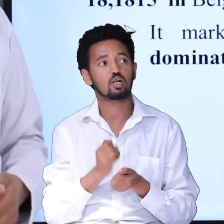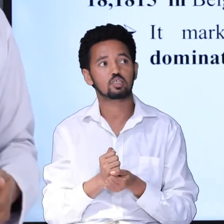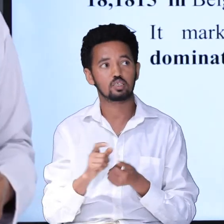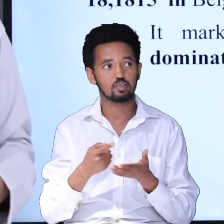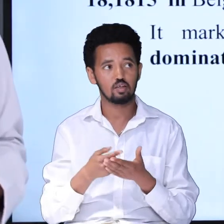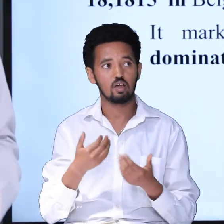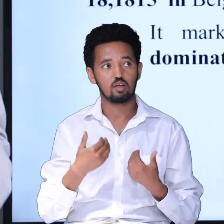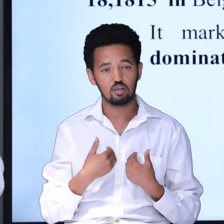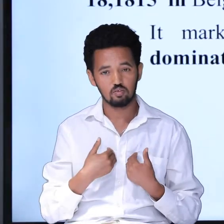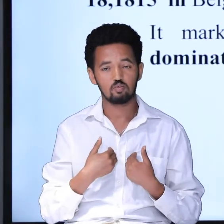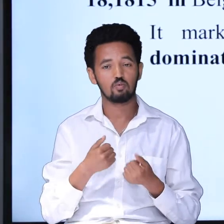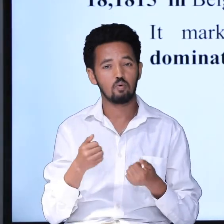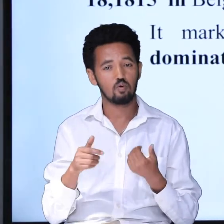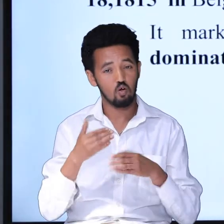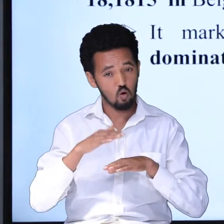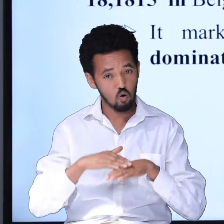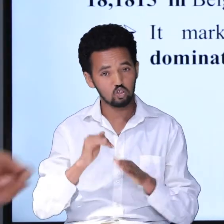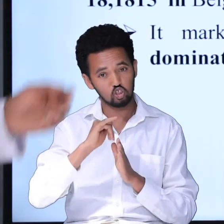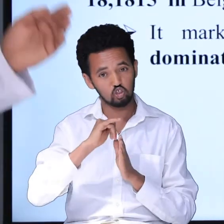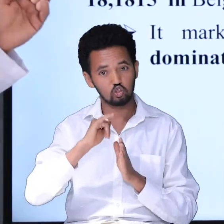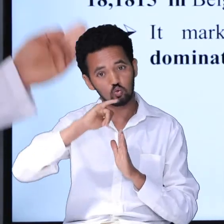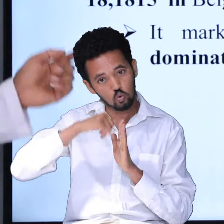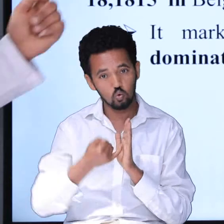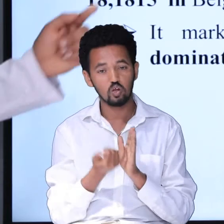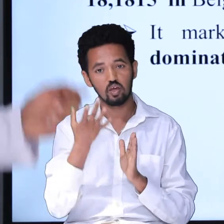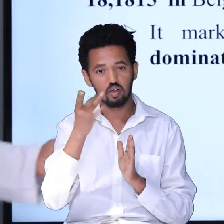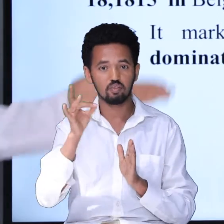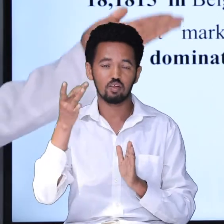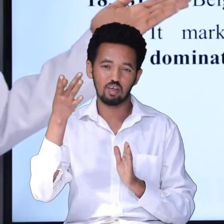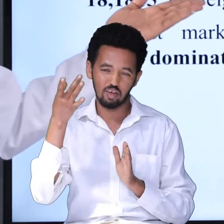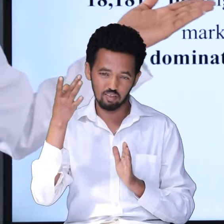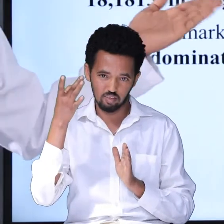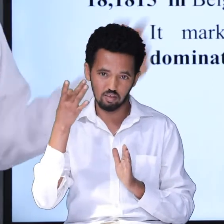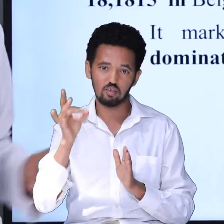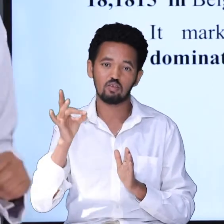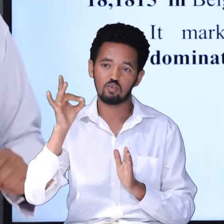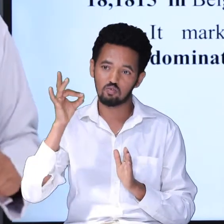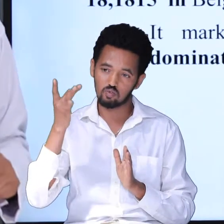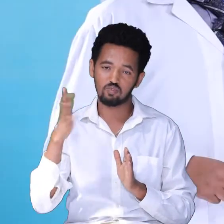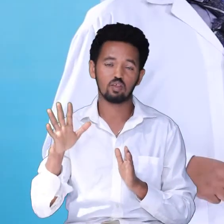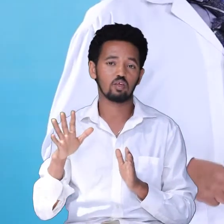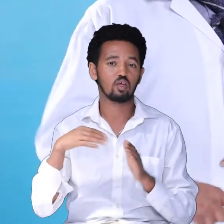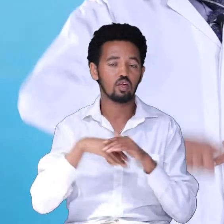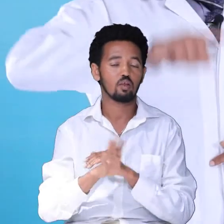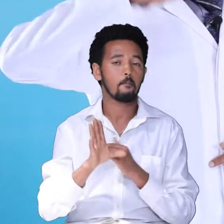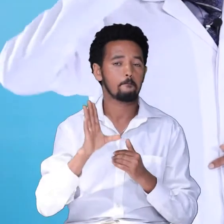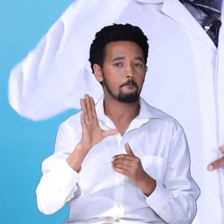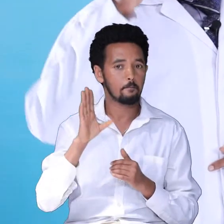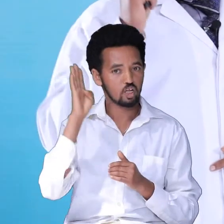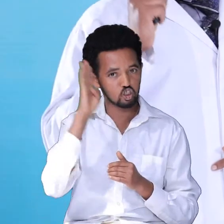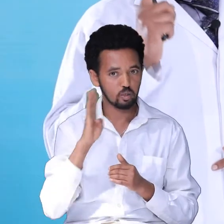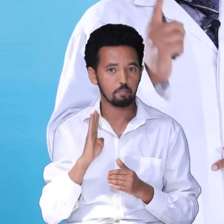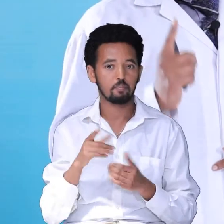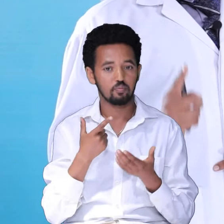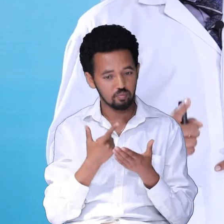at the Battle of Waterloo on June 18, 1815 in Belgium. The Battle